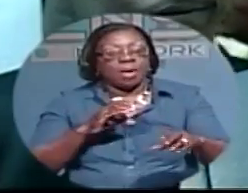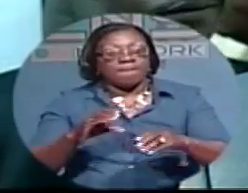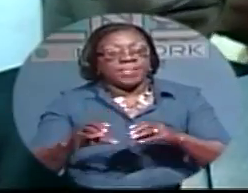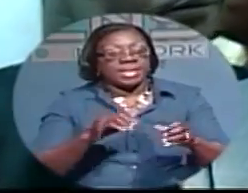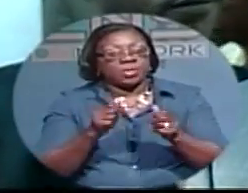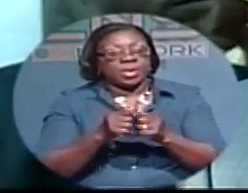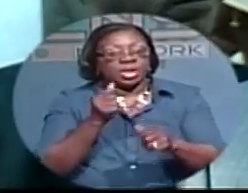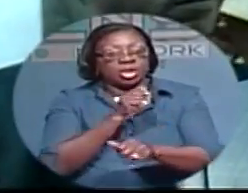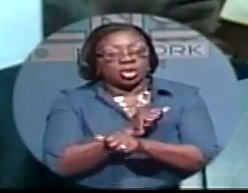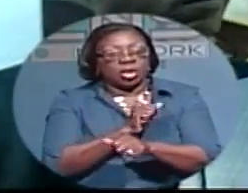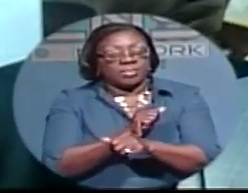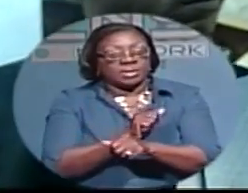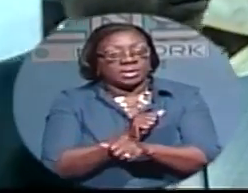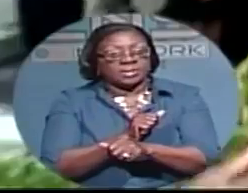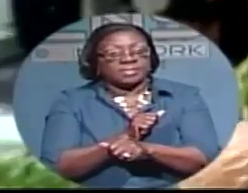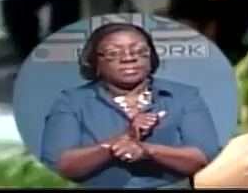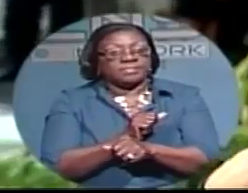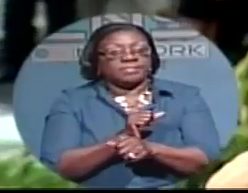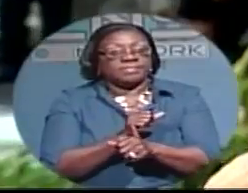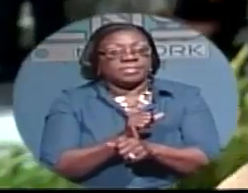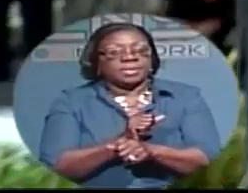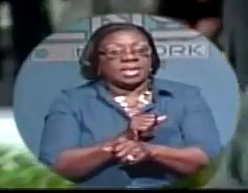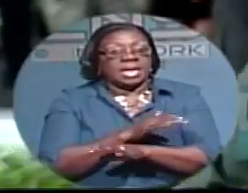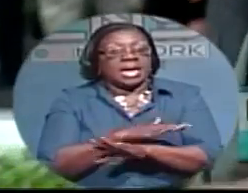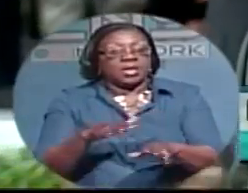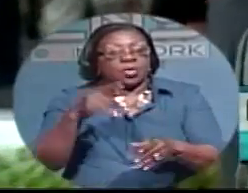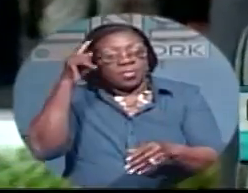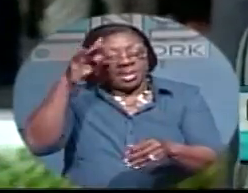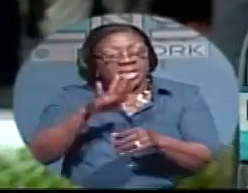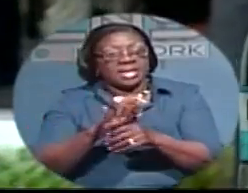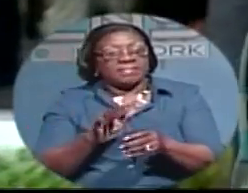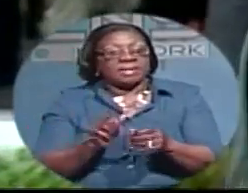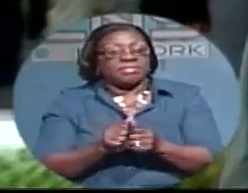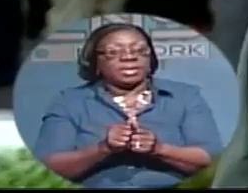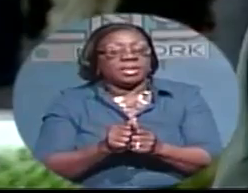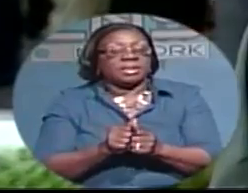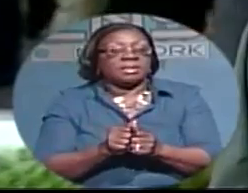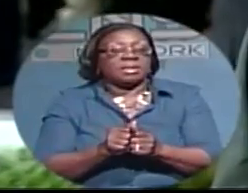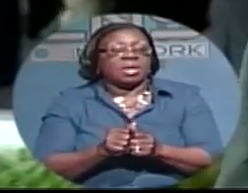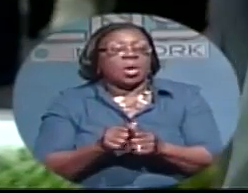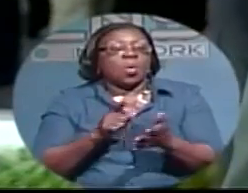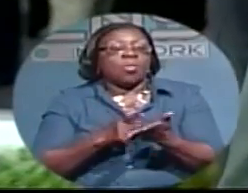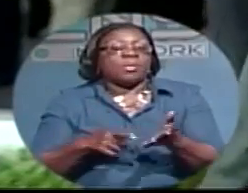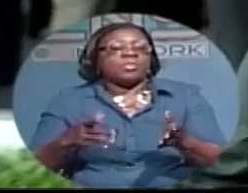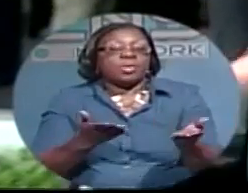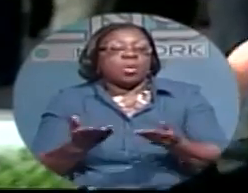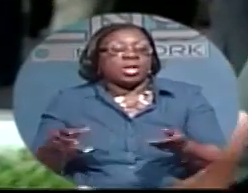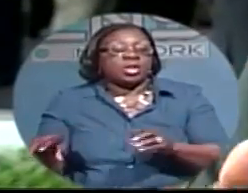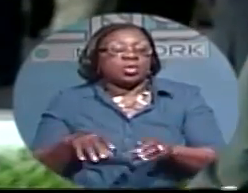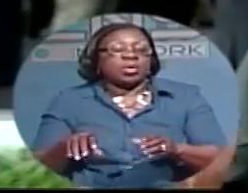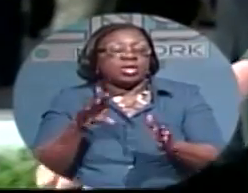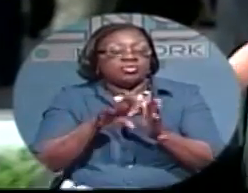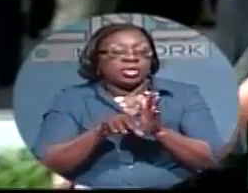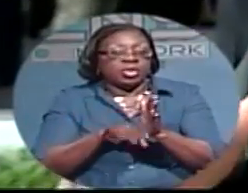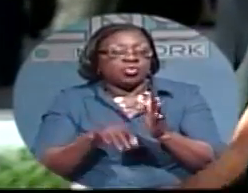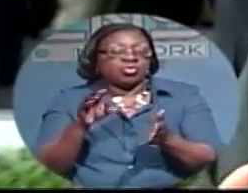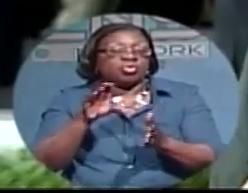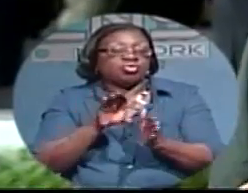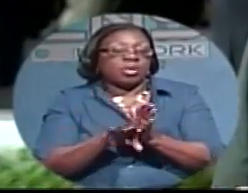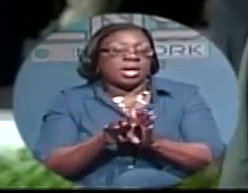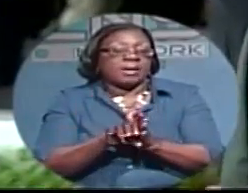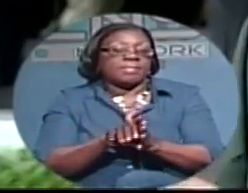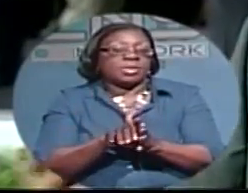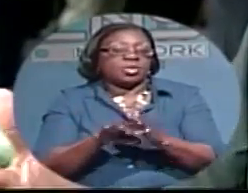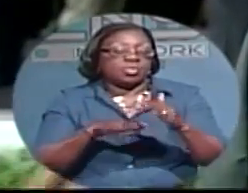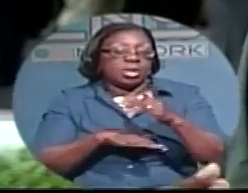we know are going to be developed moving forward. I do not believe that we can completely eliminate crime, but what we want to do is to reduce it to an irreducible